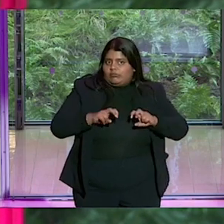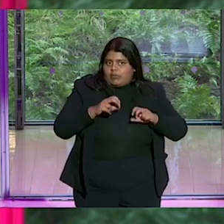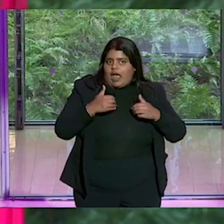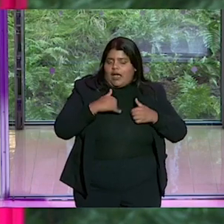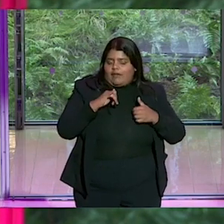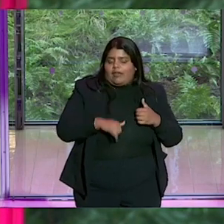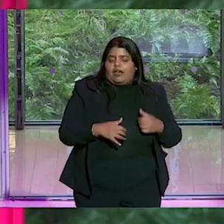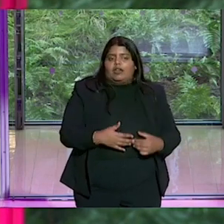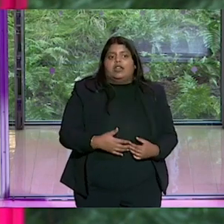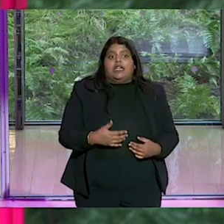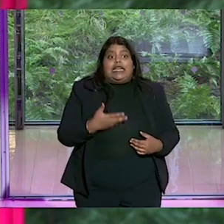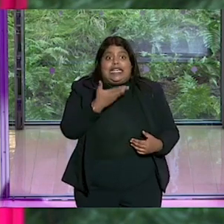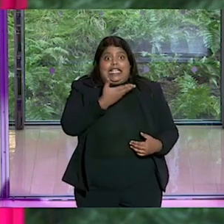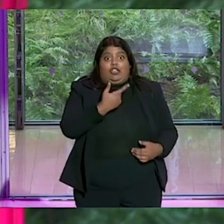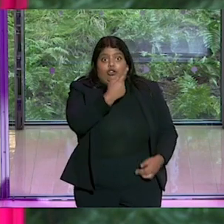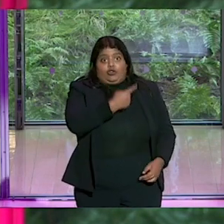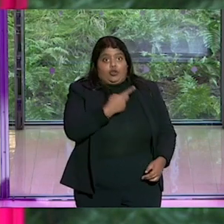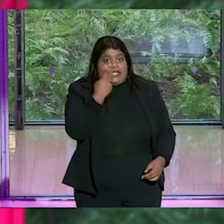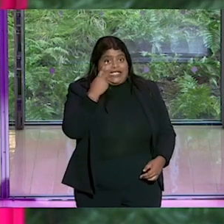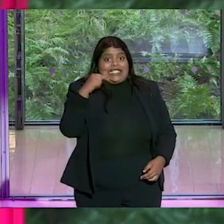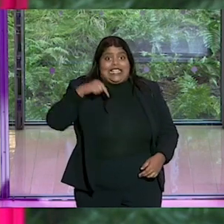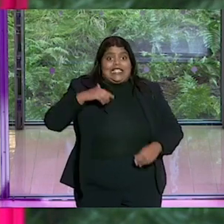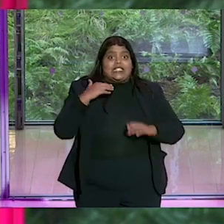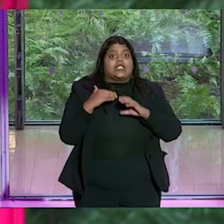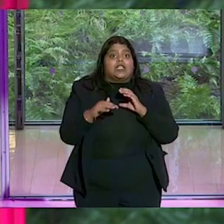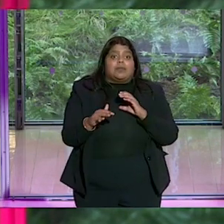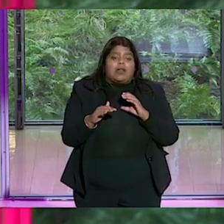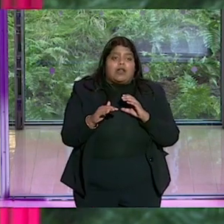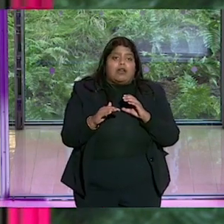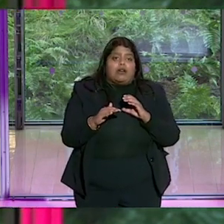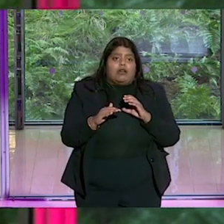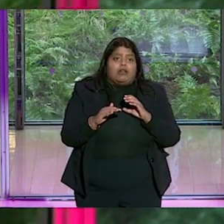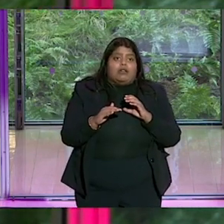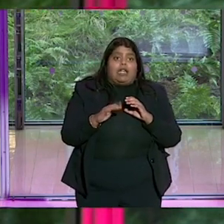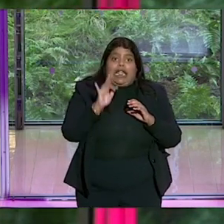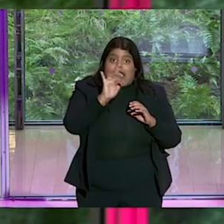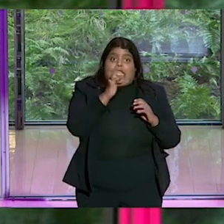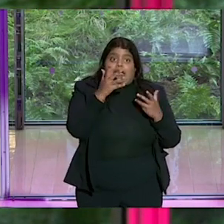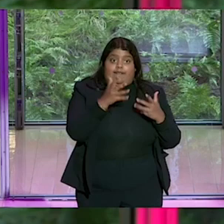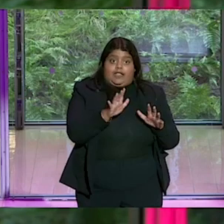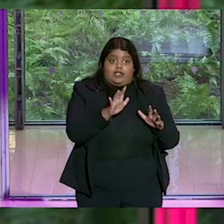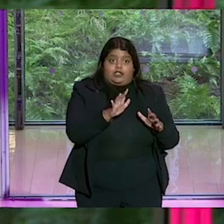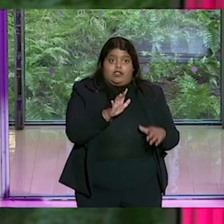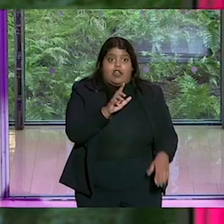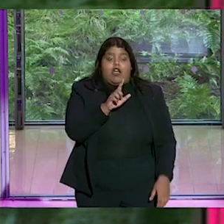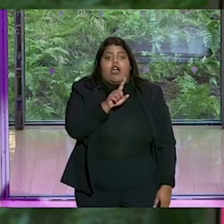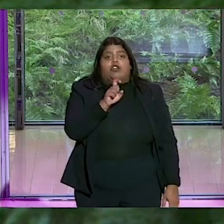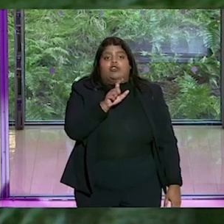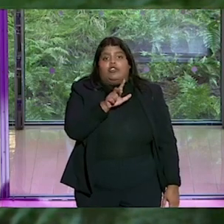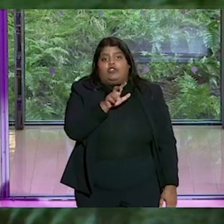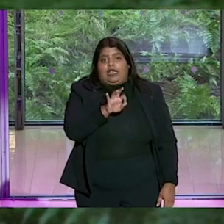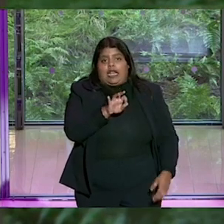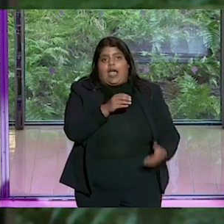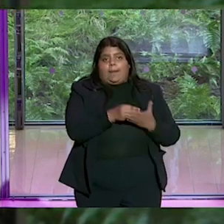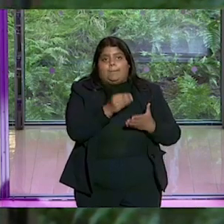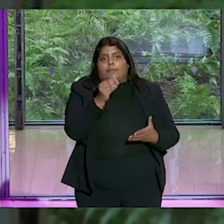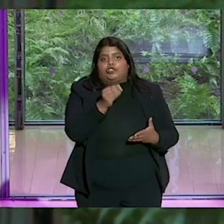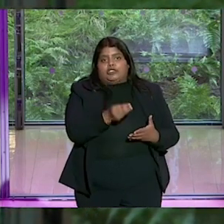can see that this email, after clicking, there were 139 purchases.